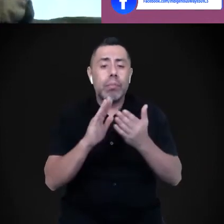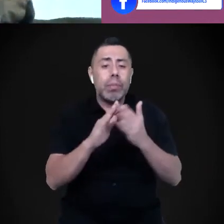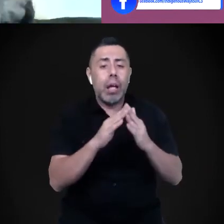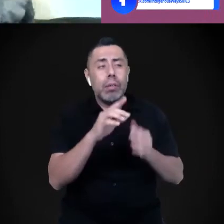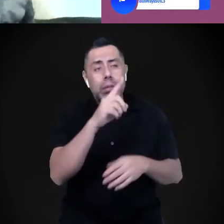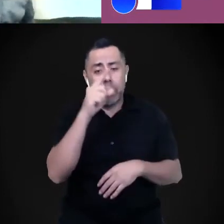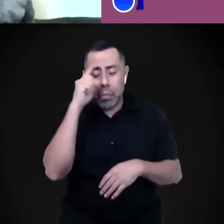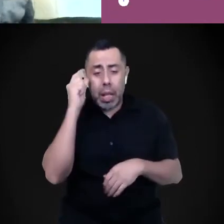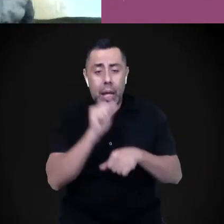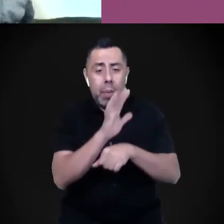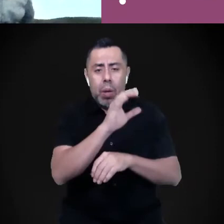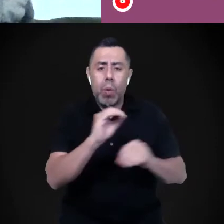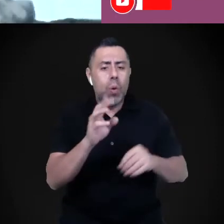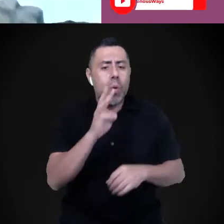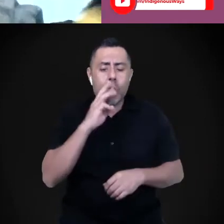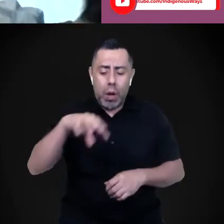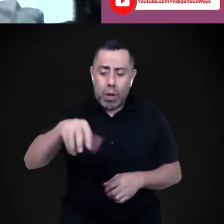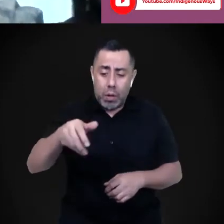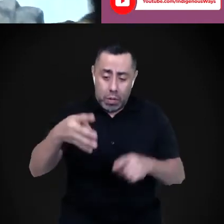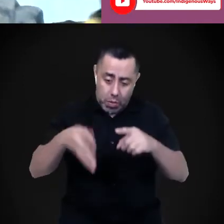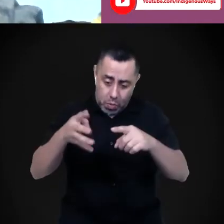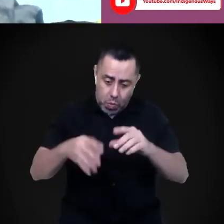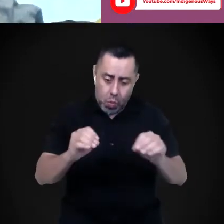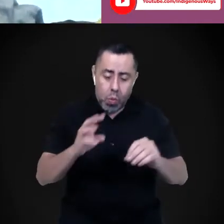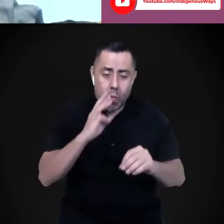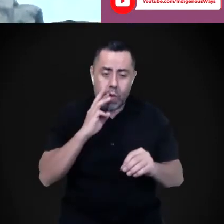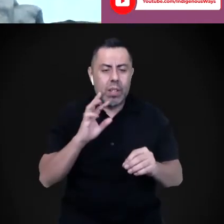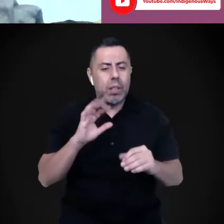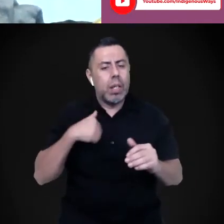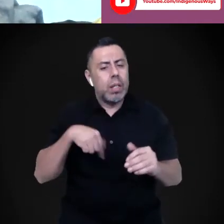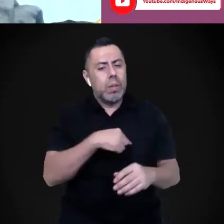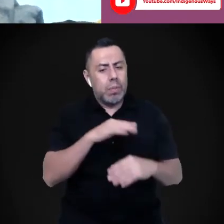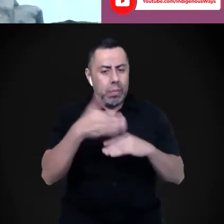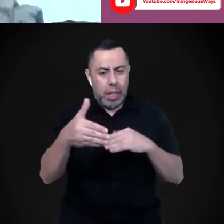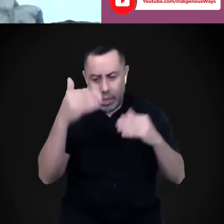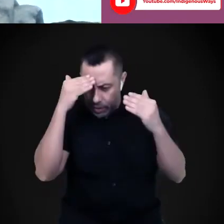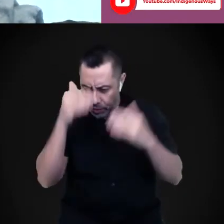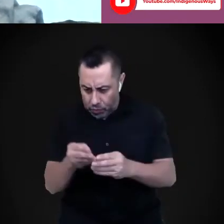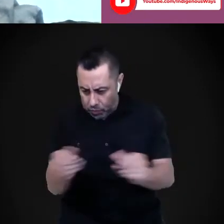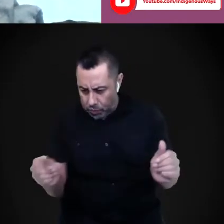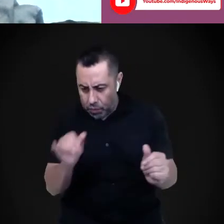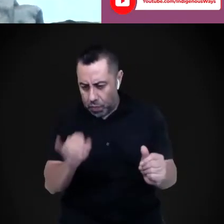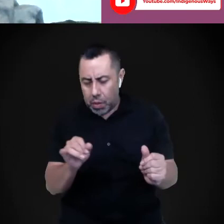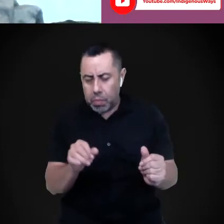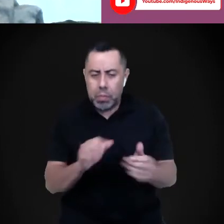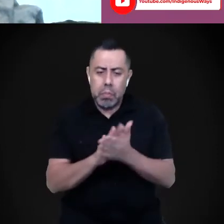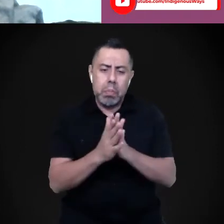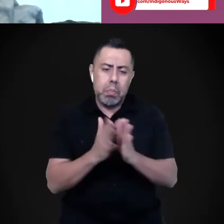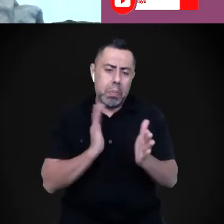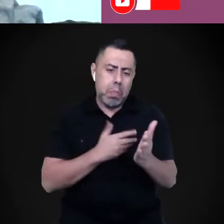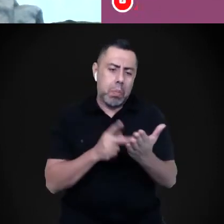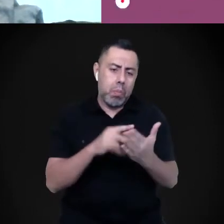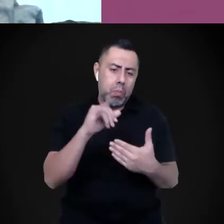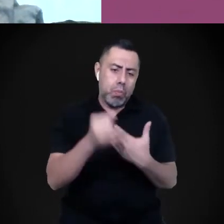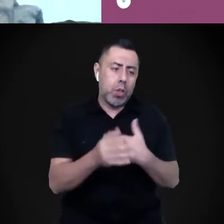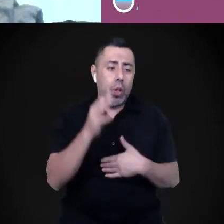our next project that we're looking at, and we're going to be looking forward to talking to and sharing about that in these